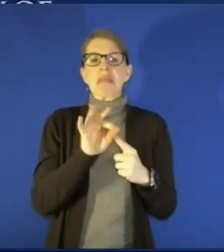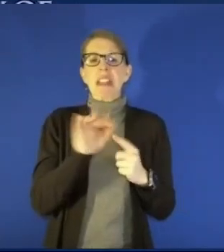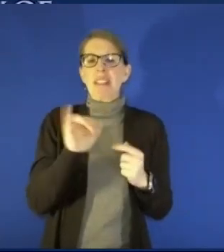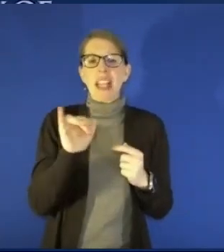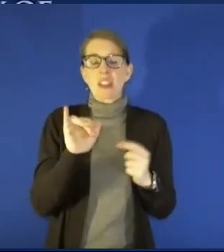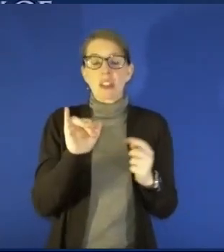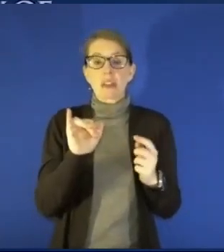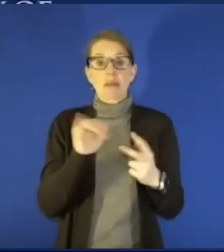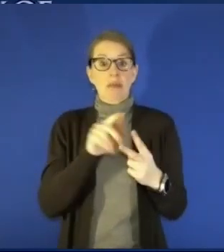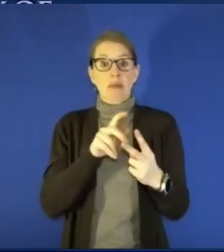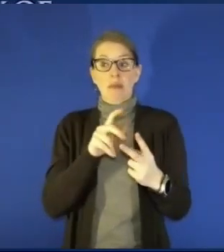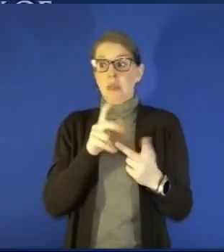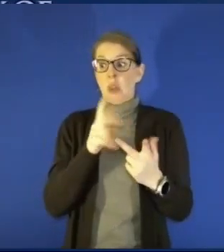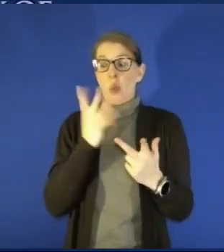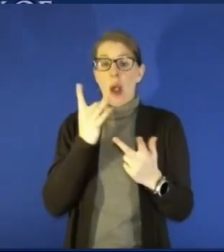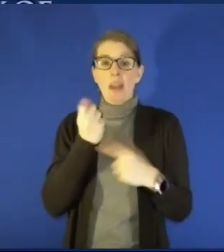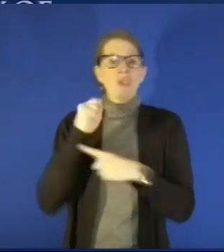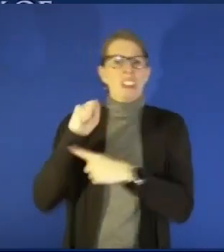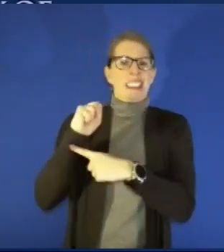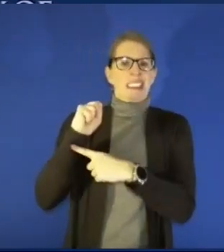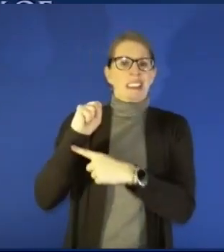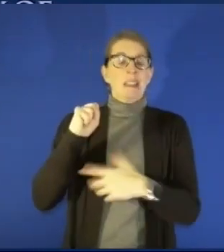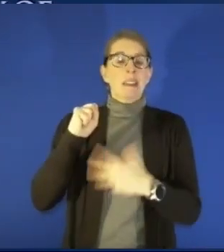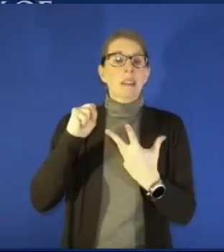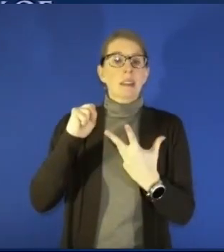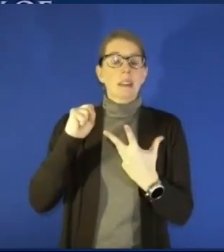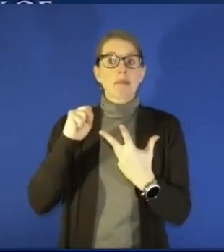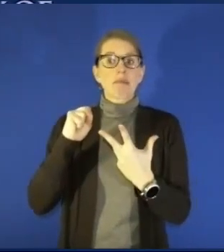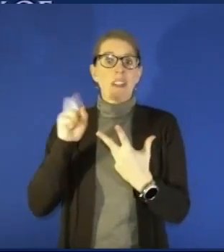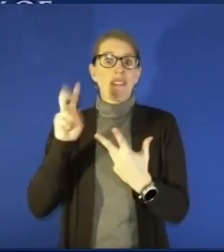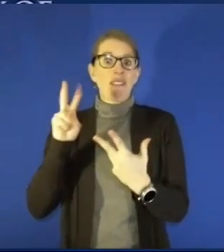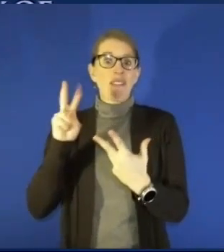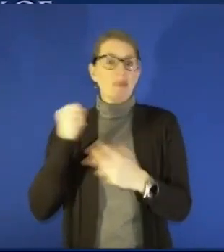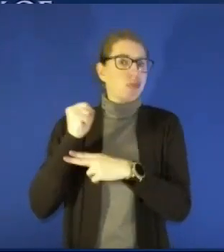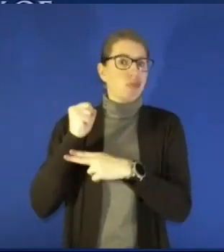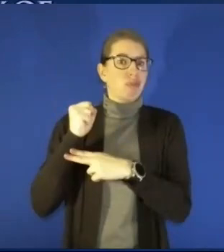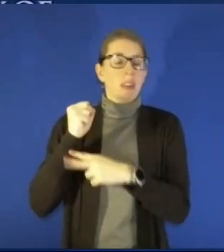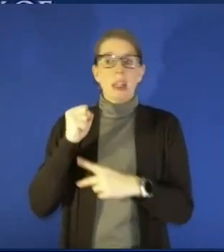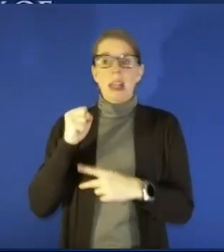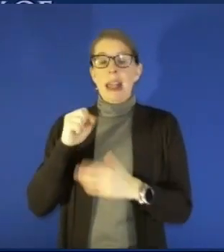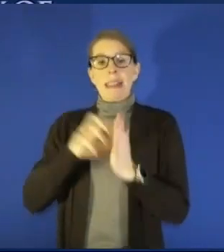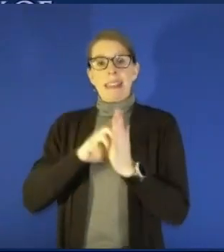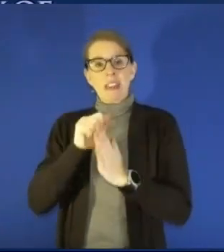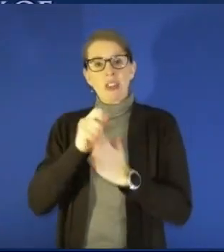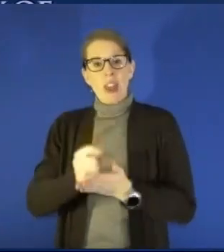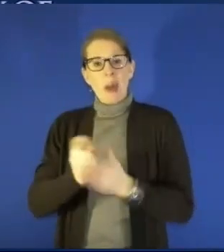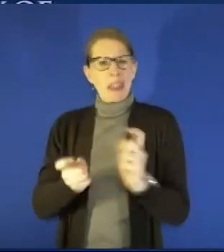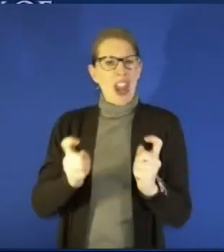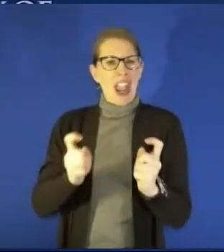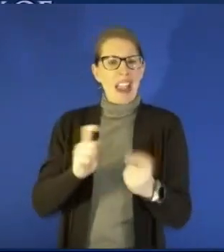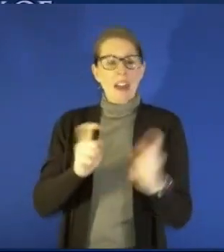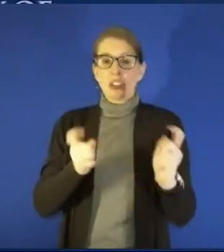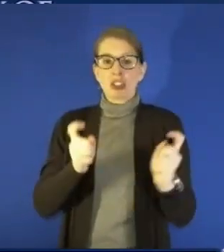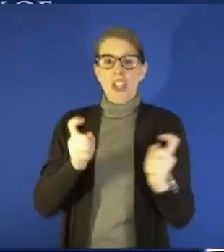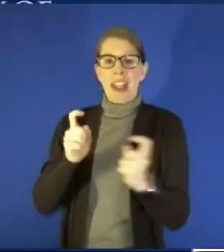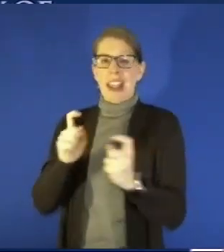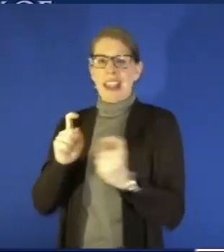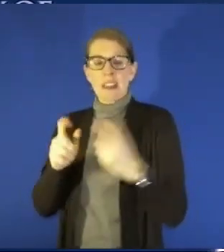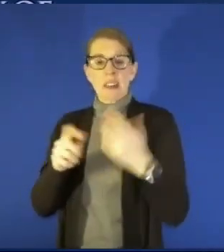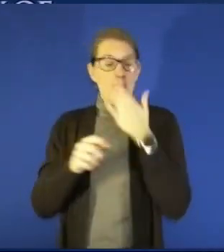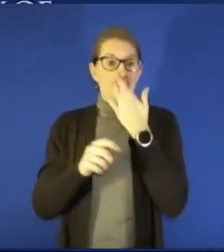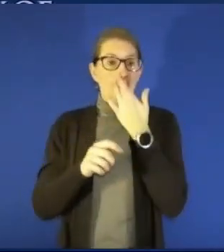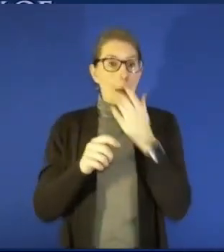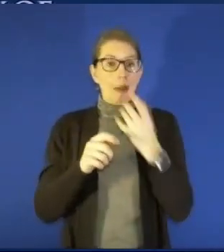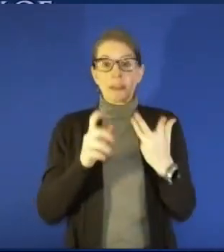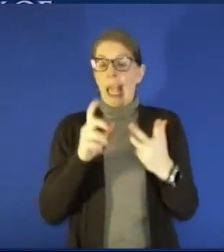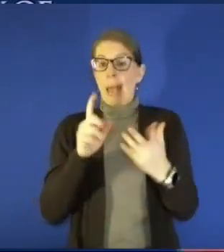because of resistance. The way we've had to treat other diseases, cancer therapy, has changed. And we do all these things together, and we do it, and we spend